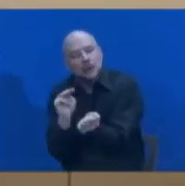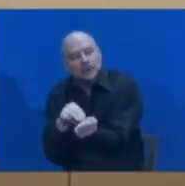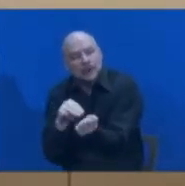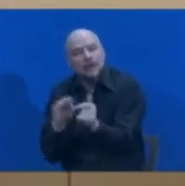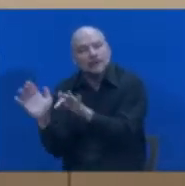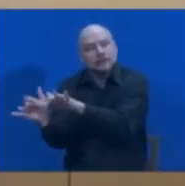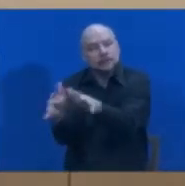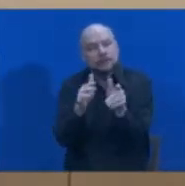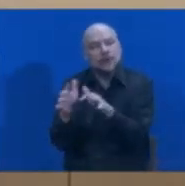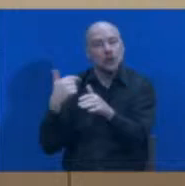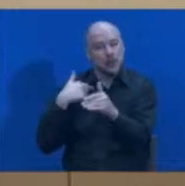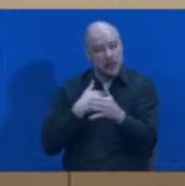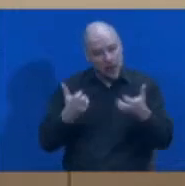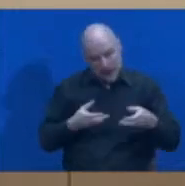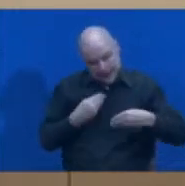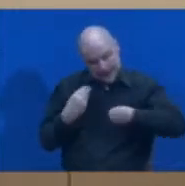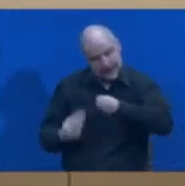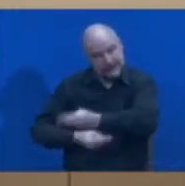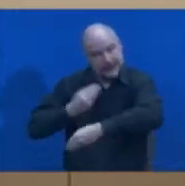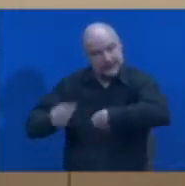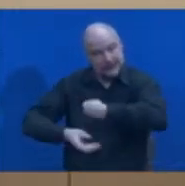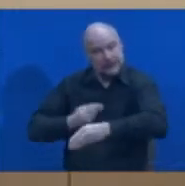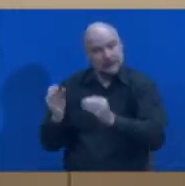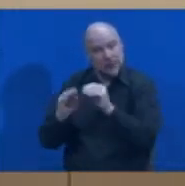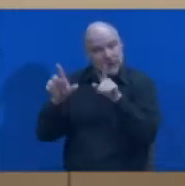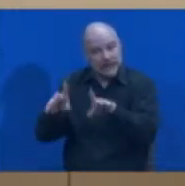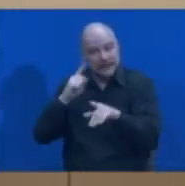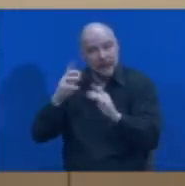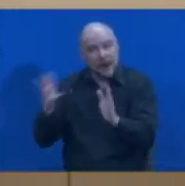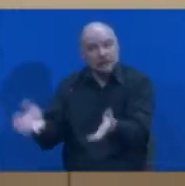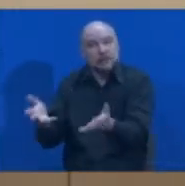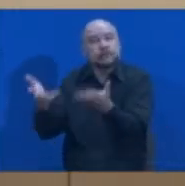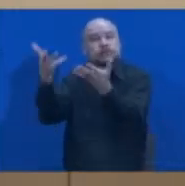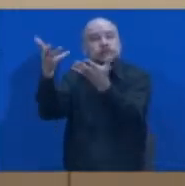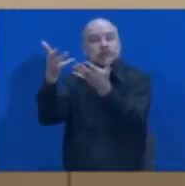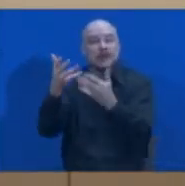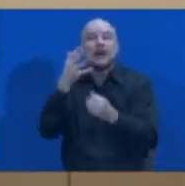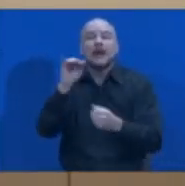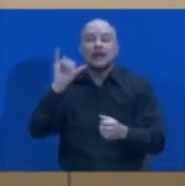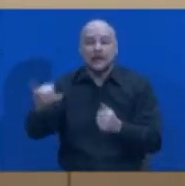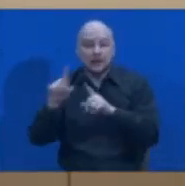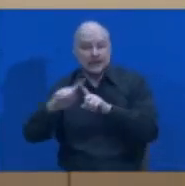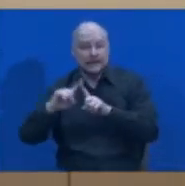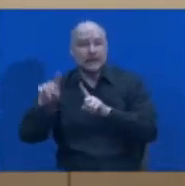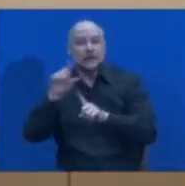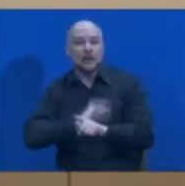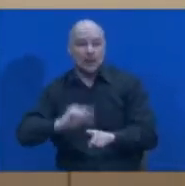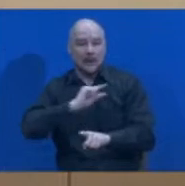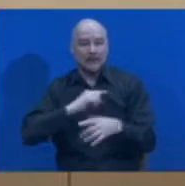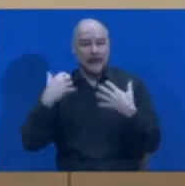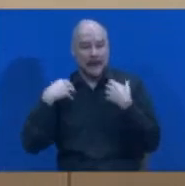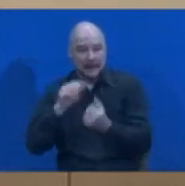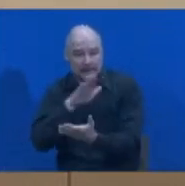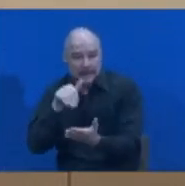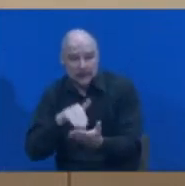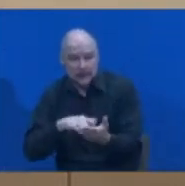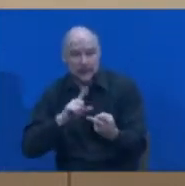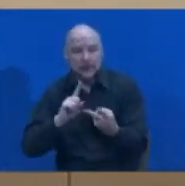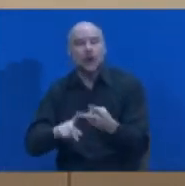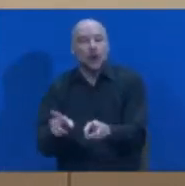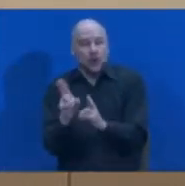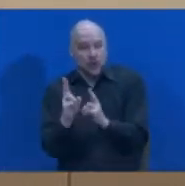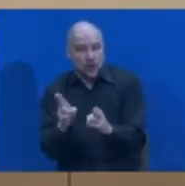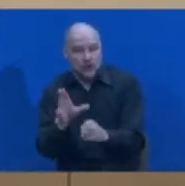to increase that testing availability. Those are including our federally qualified health centers, our community clinics, our urgent